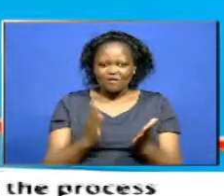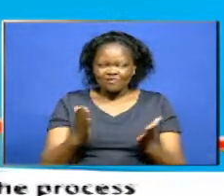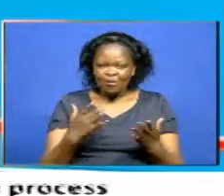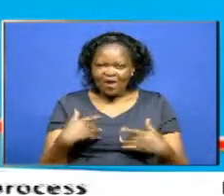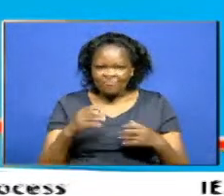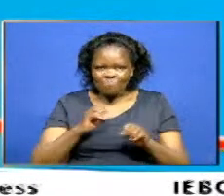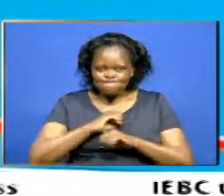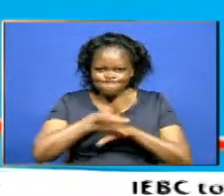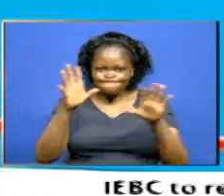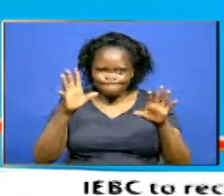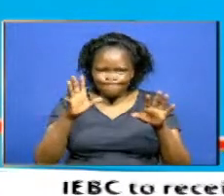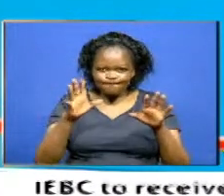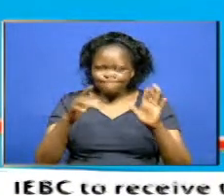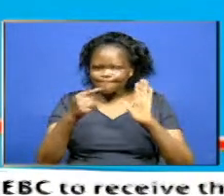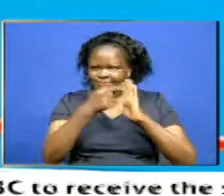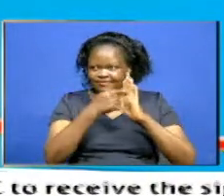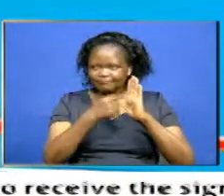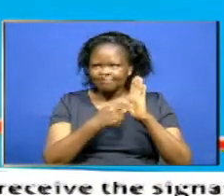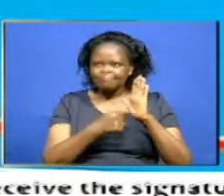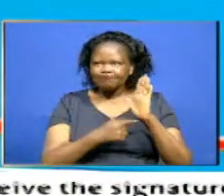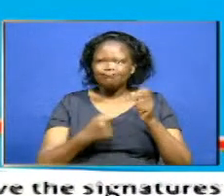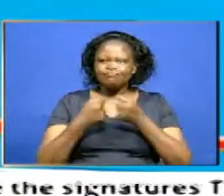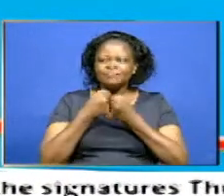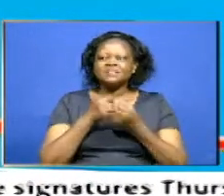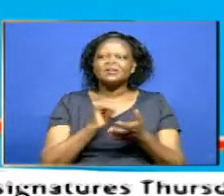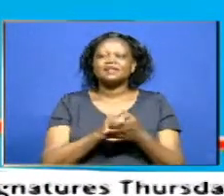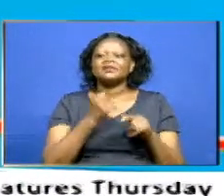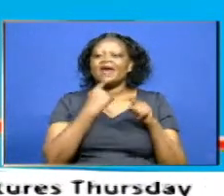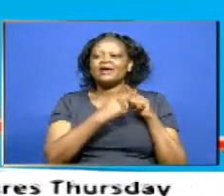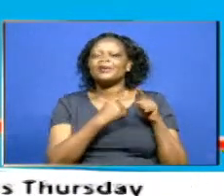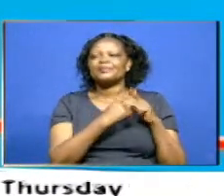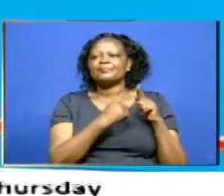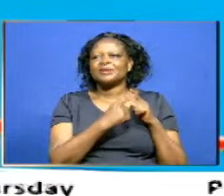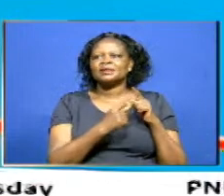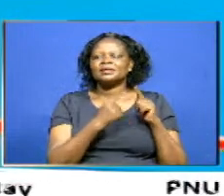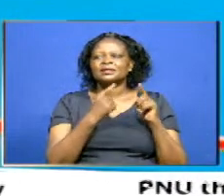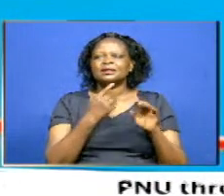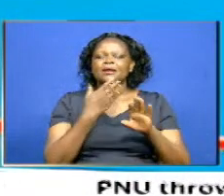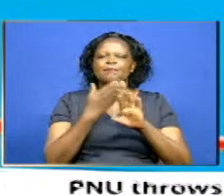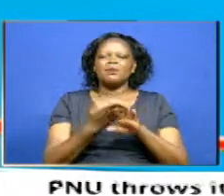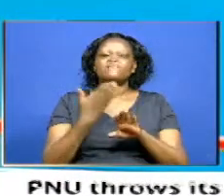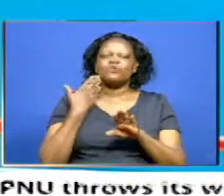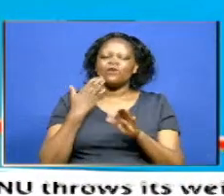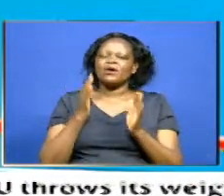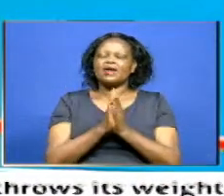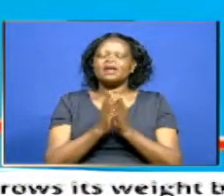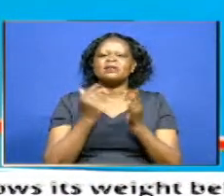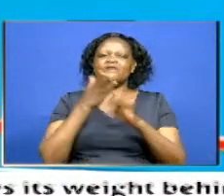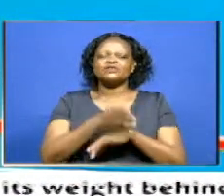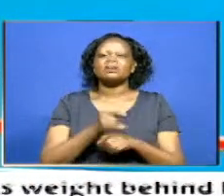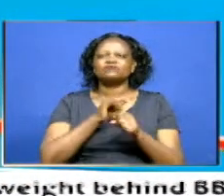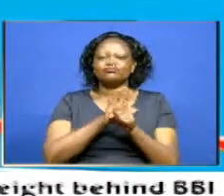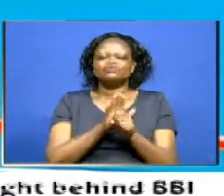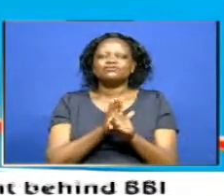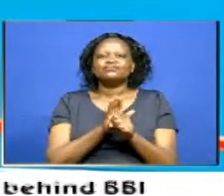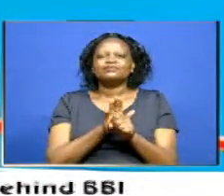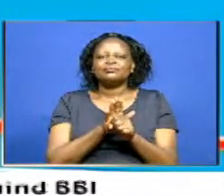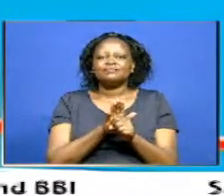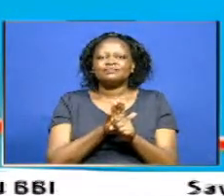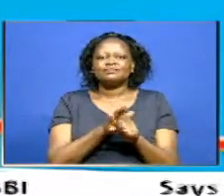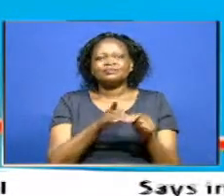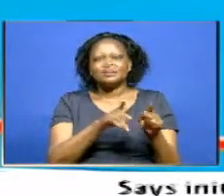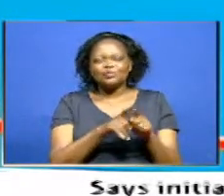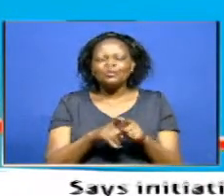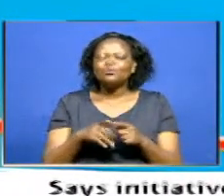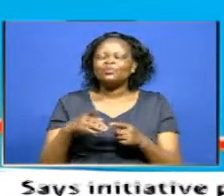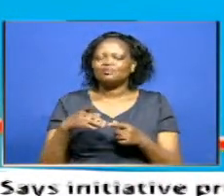course, to highlight some of the challenges they've been going through pre- and post-coronavirus. And it will be